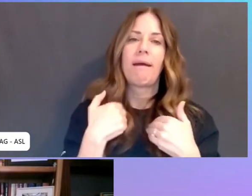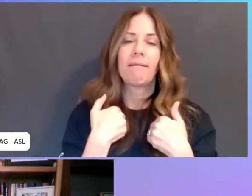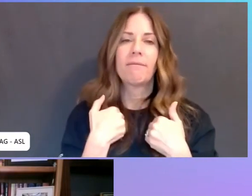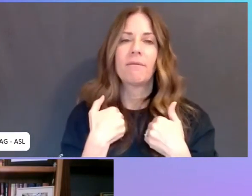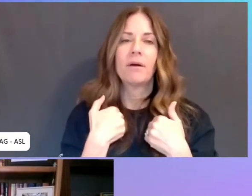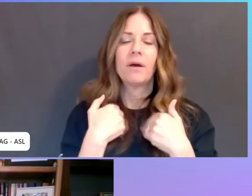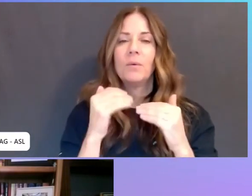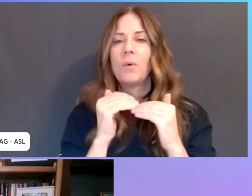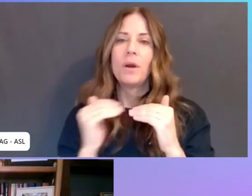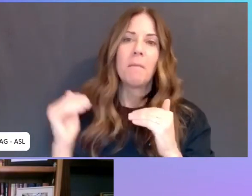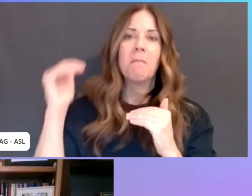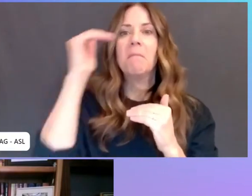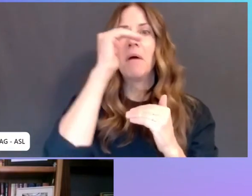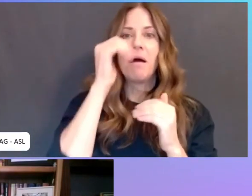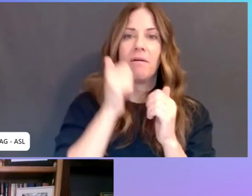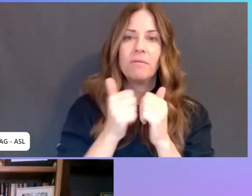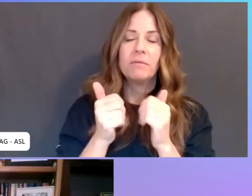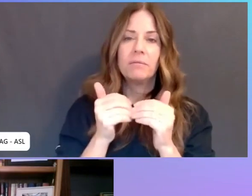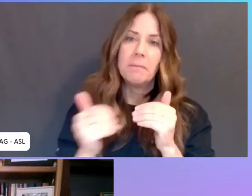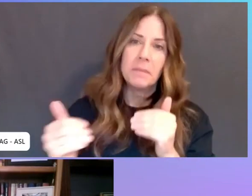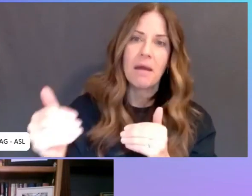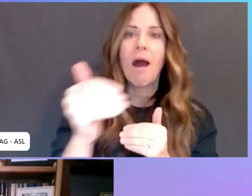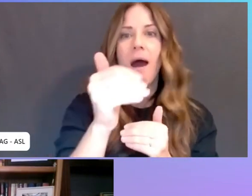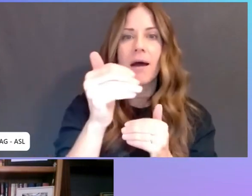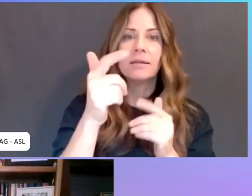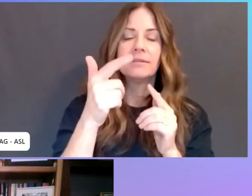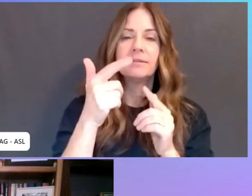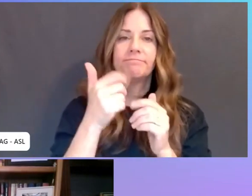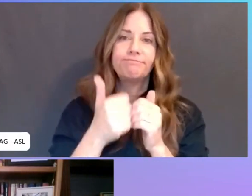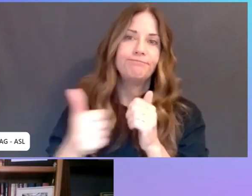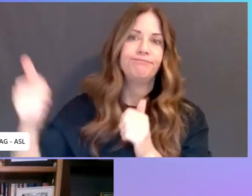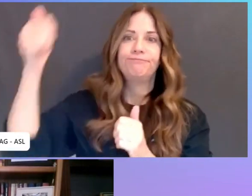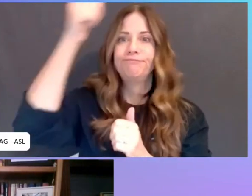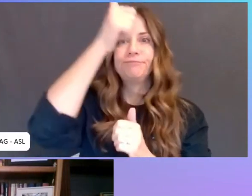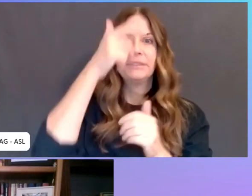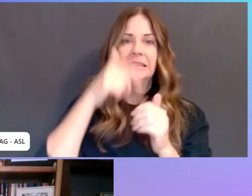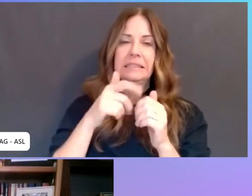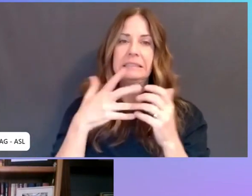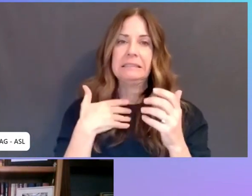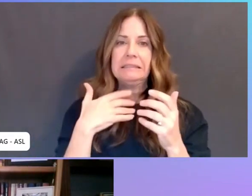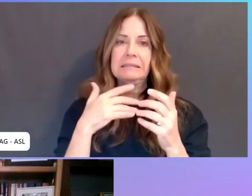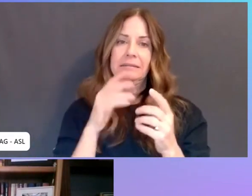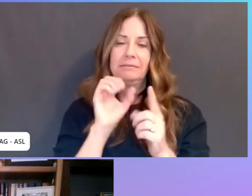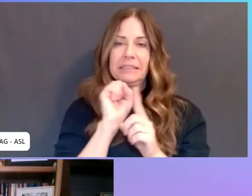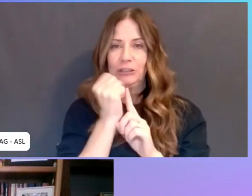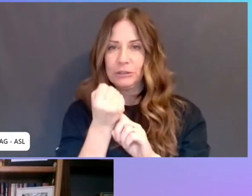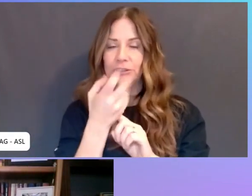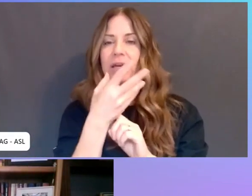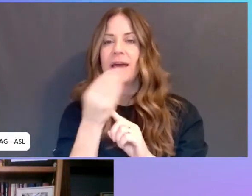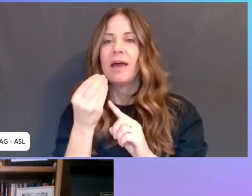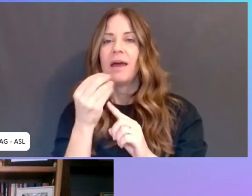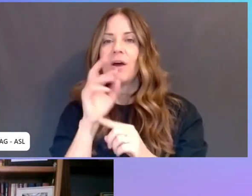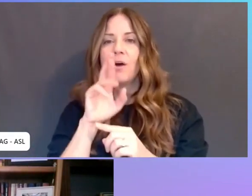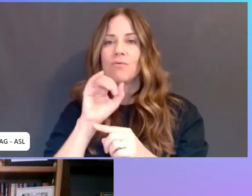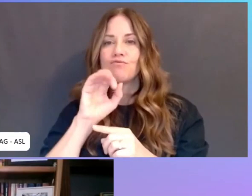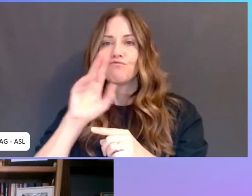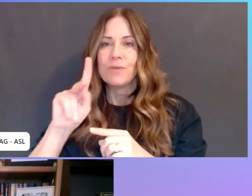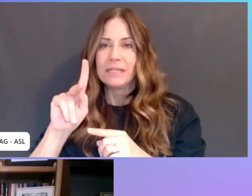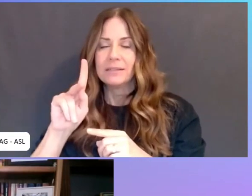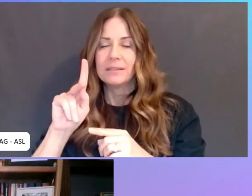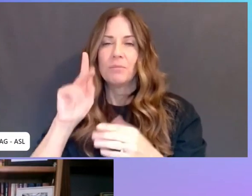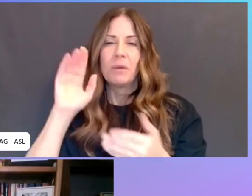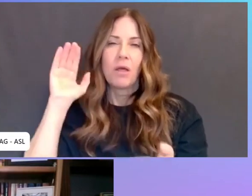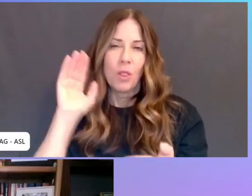We're going above and beyond in that case, from what I understand in the scenario. So I think the risk would be low to a